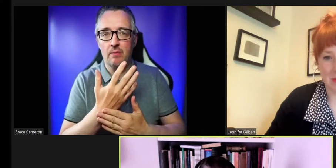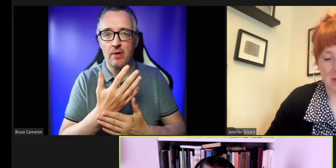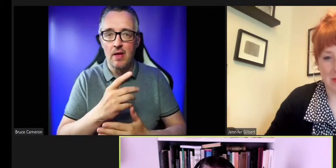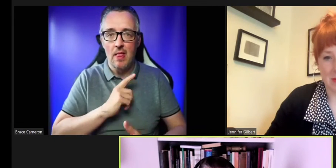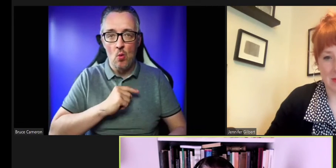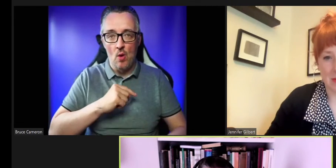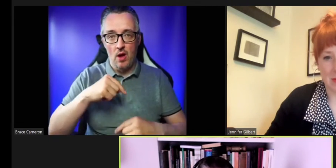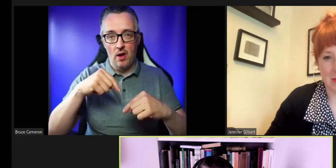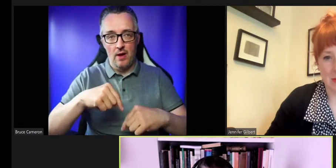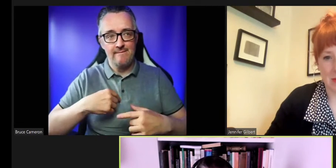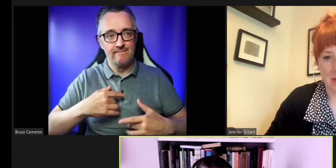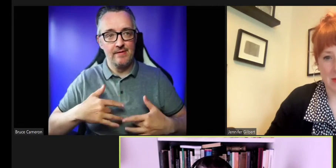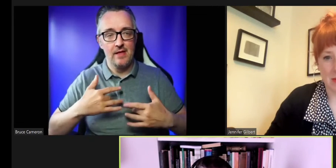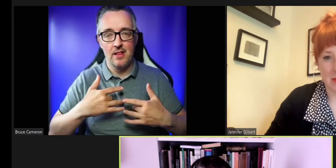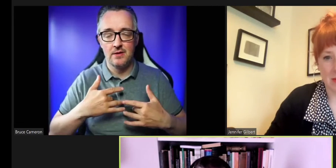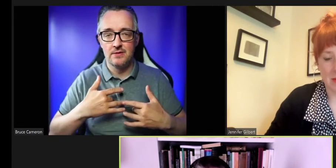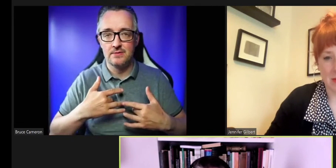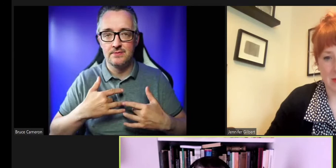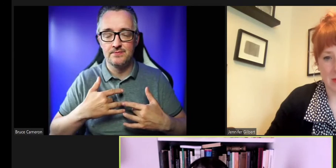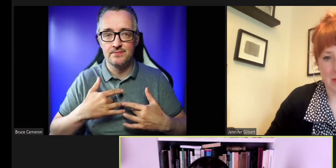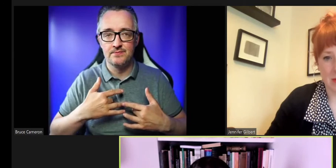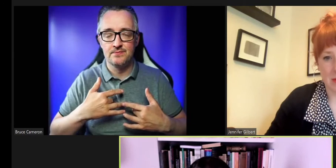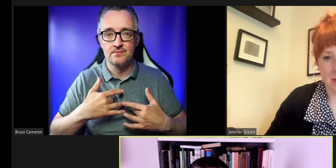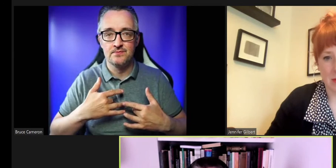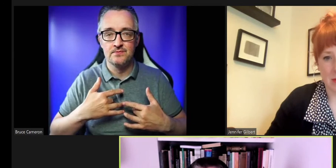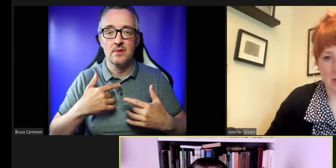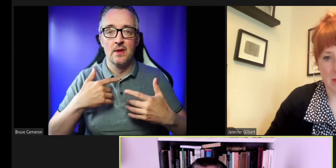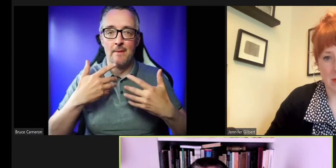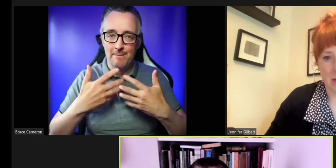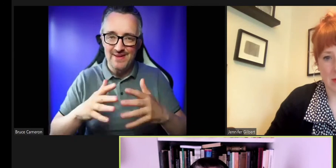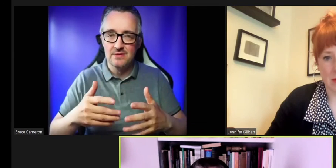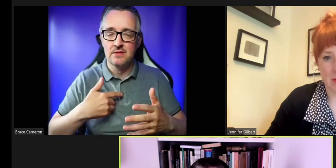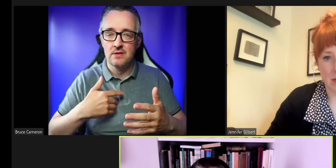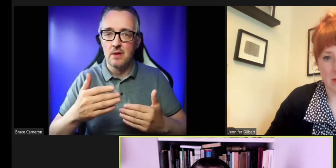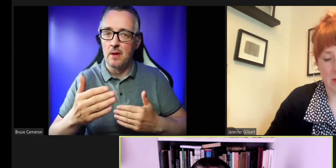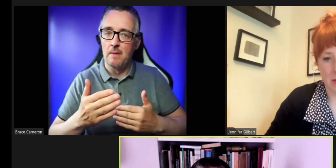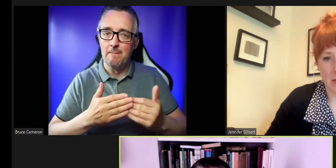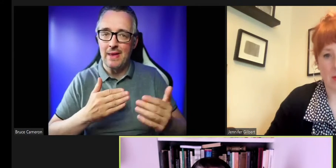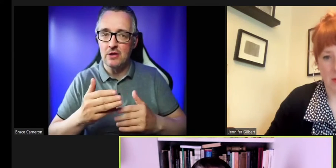this idea that I've managed to pull together with